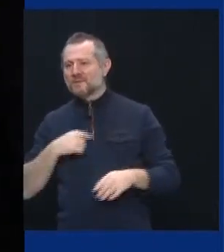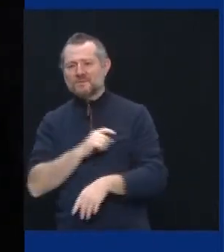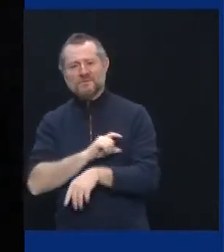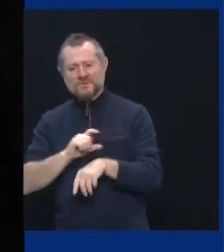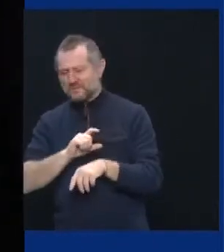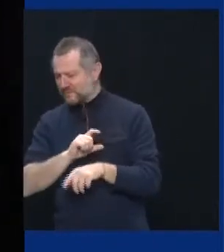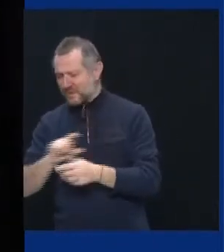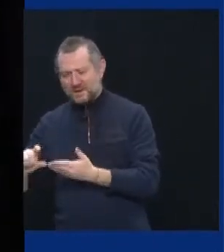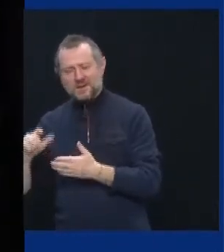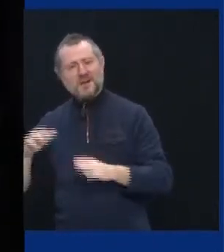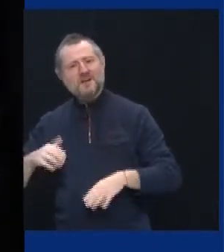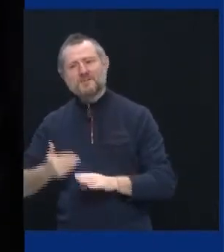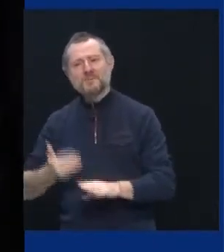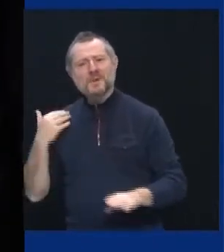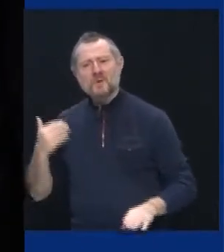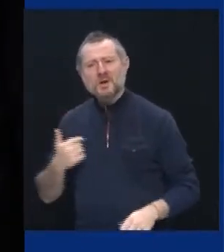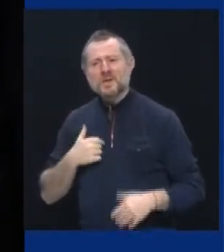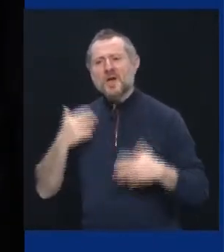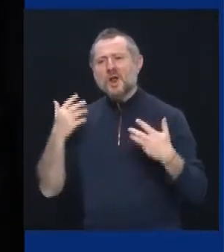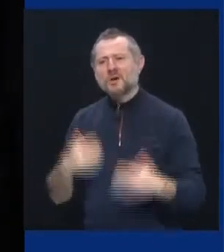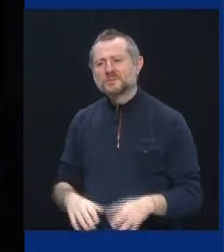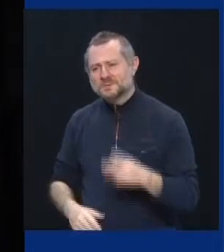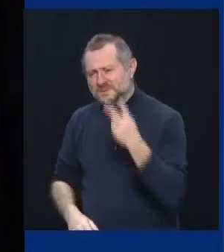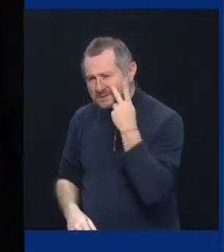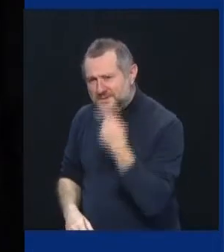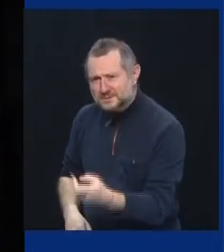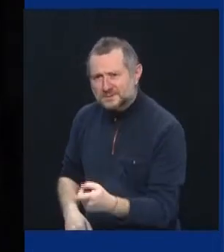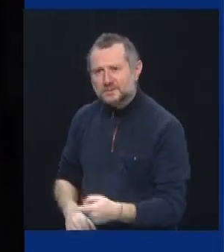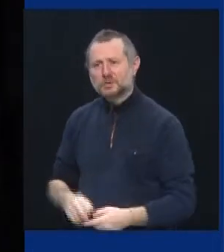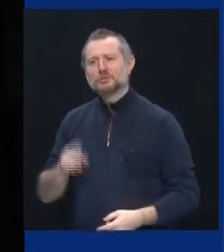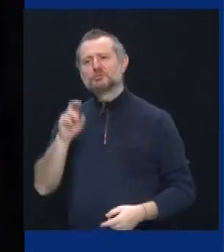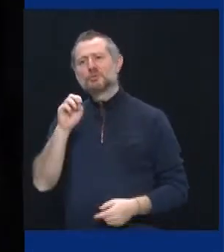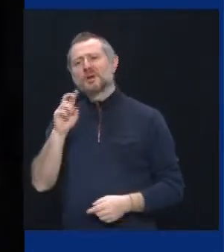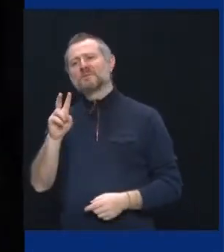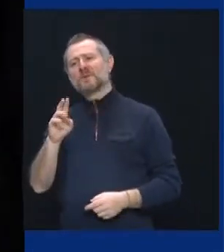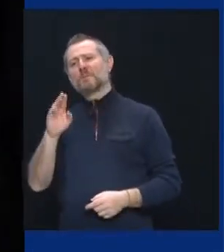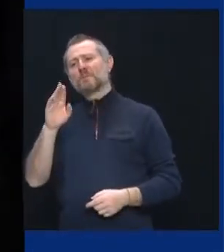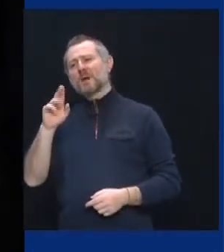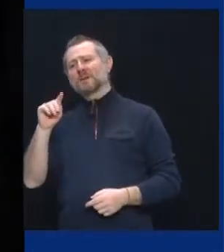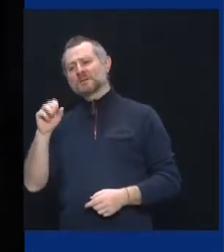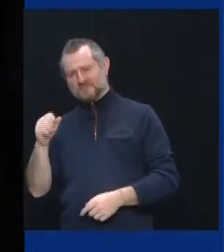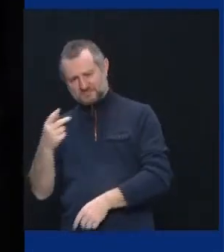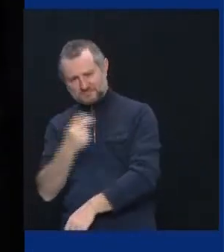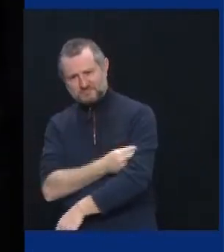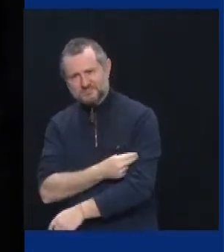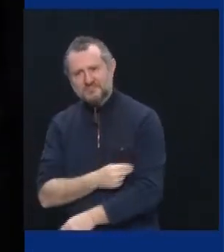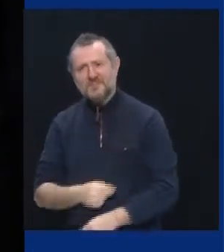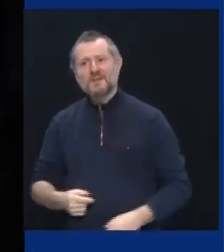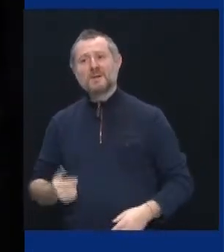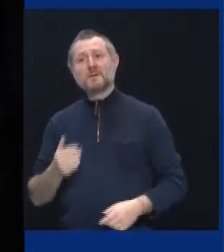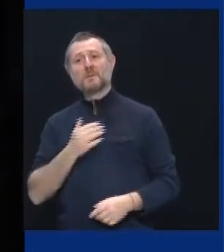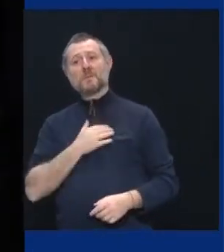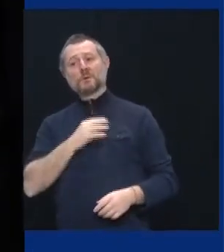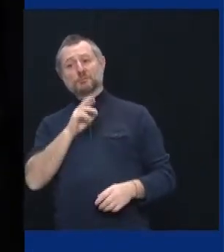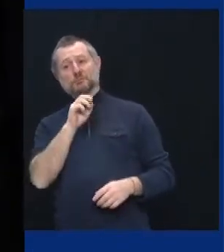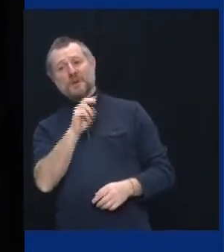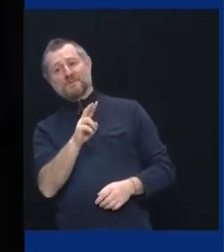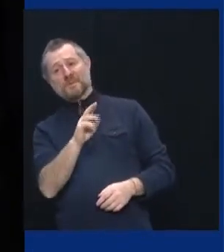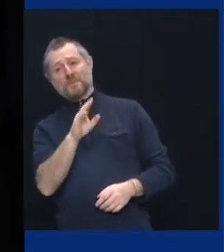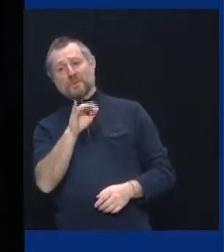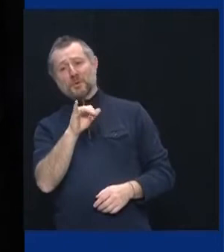was there when Reverend Butts took his some of. I was there. I know that Reverend Bird called me on